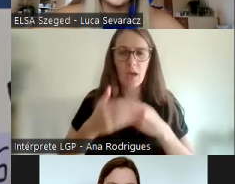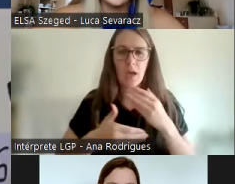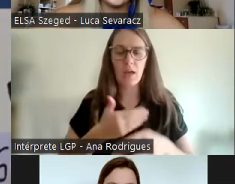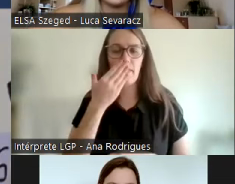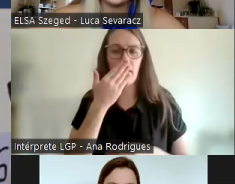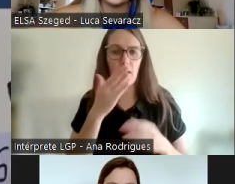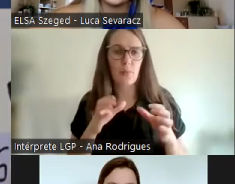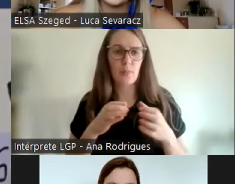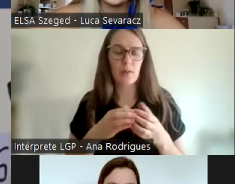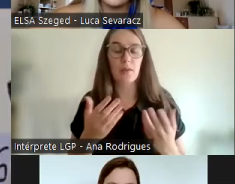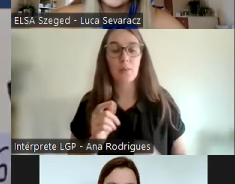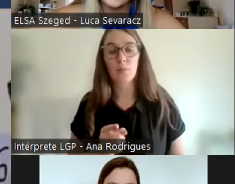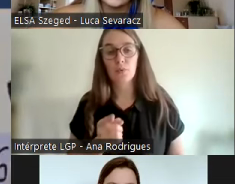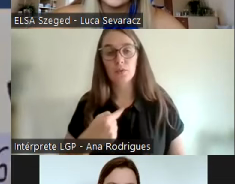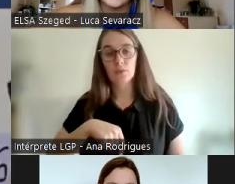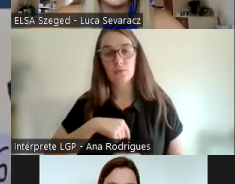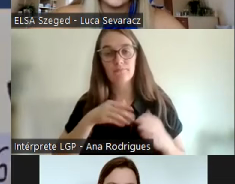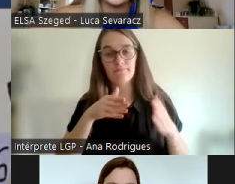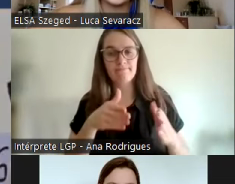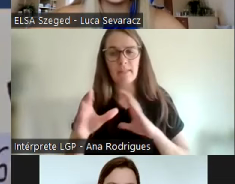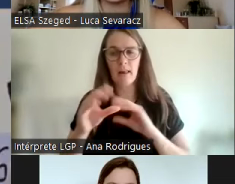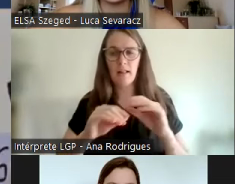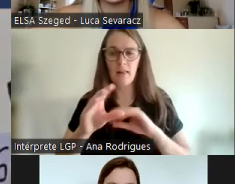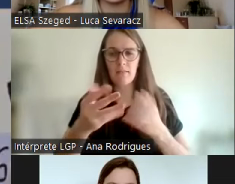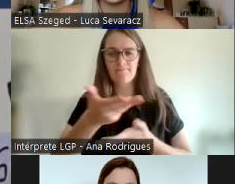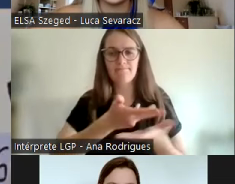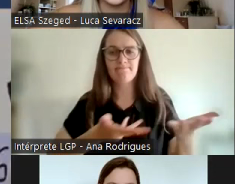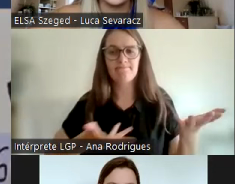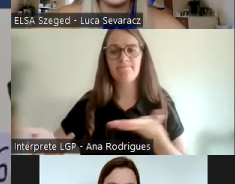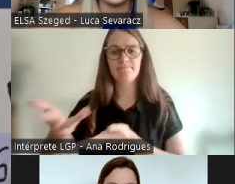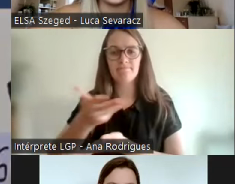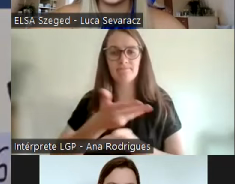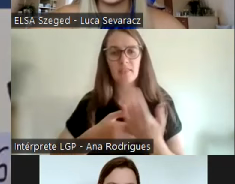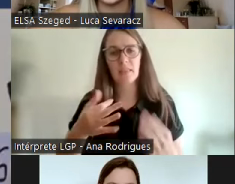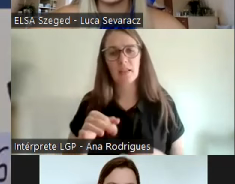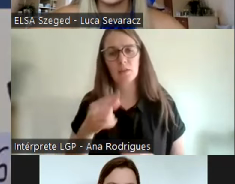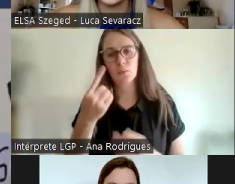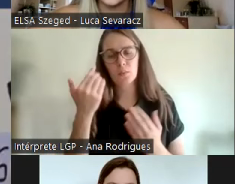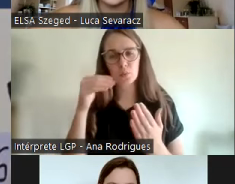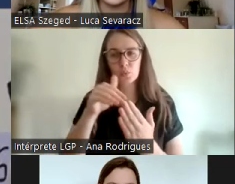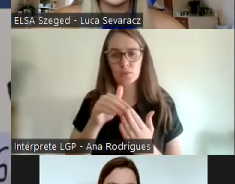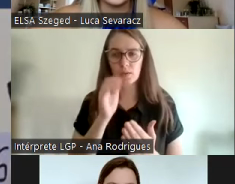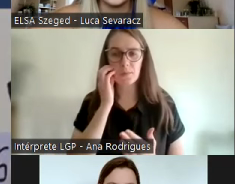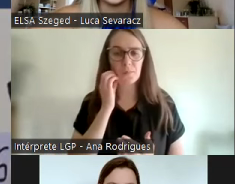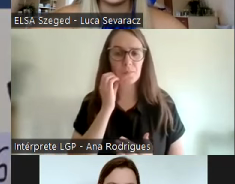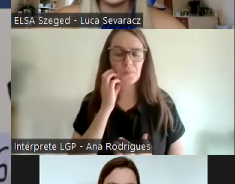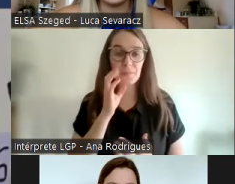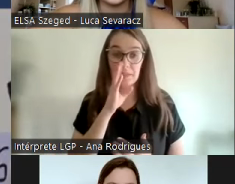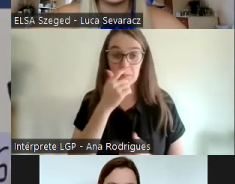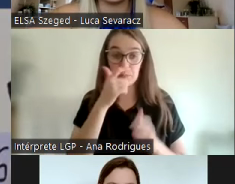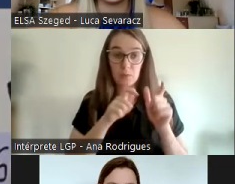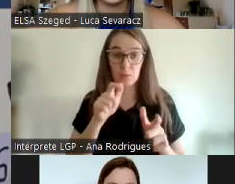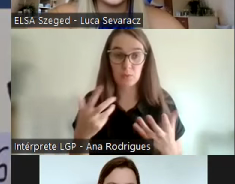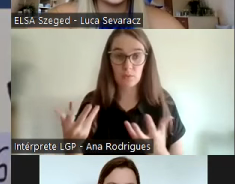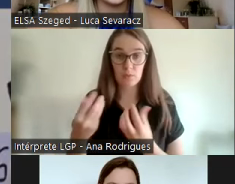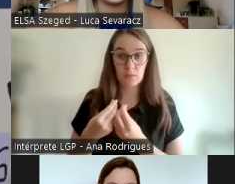matter, we have to initiate conversations and find the possible solutions for the challenges we face together. As you